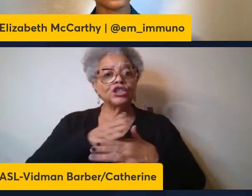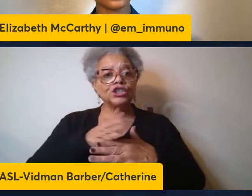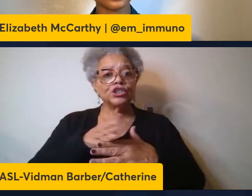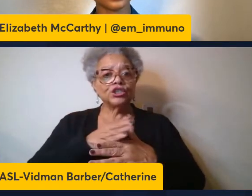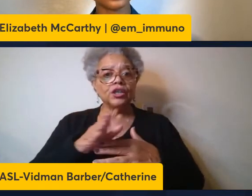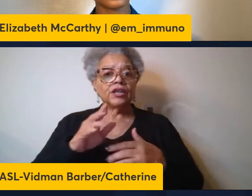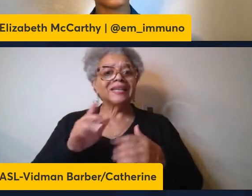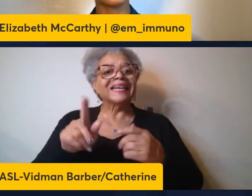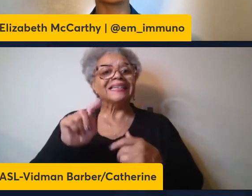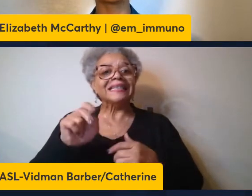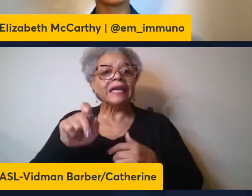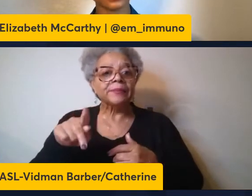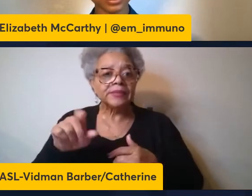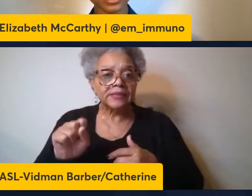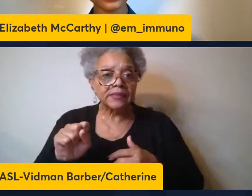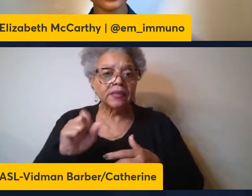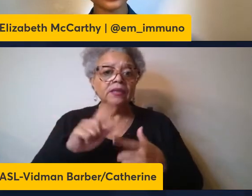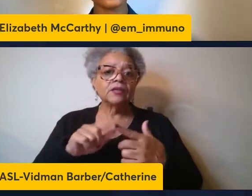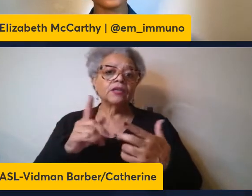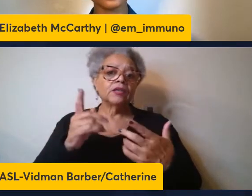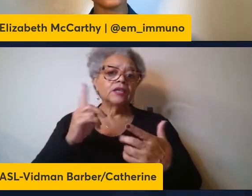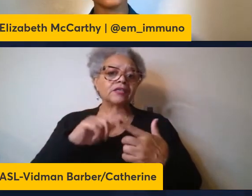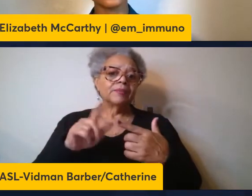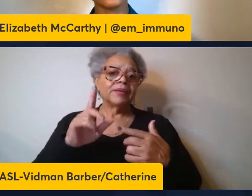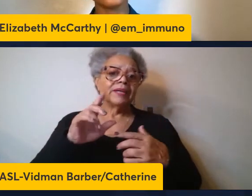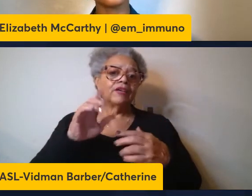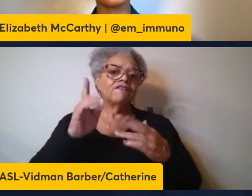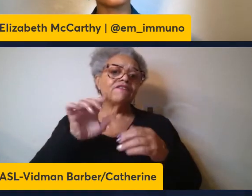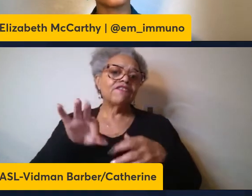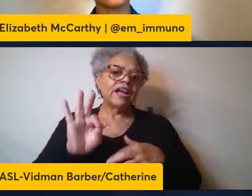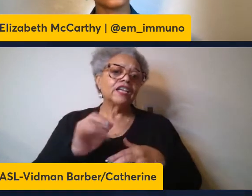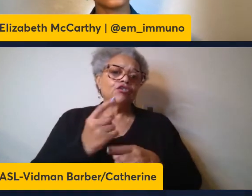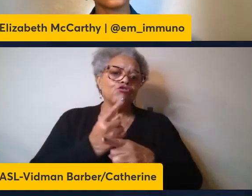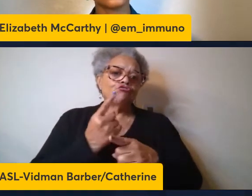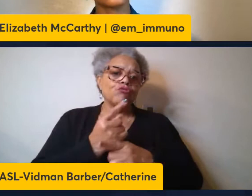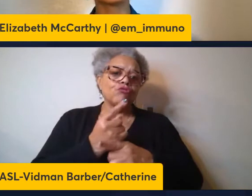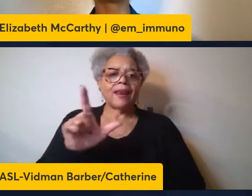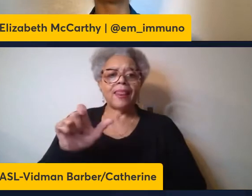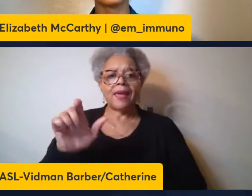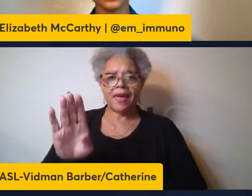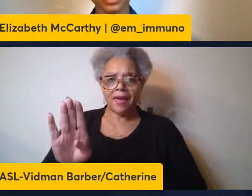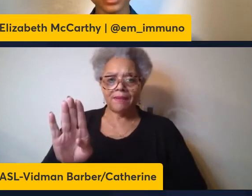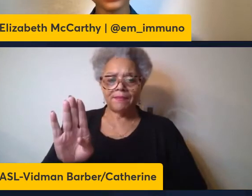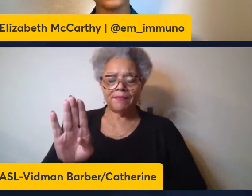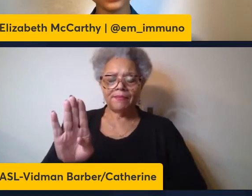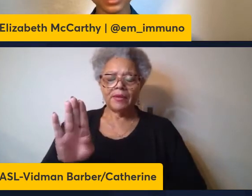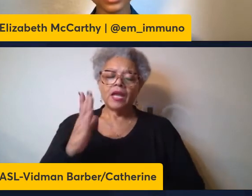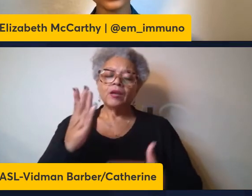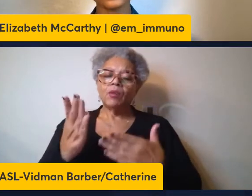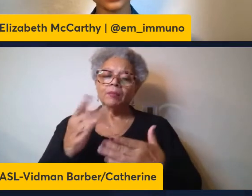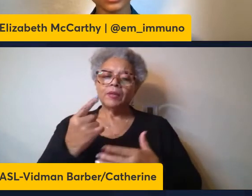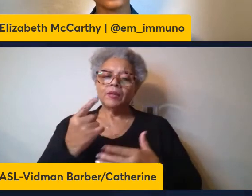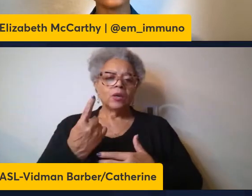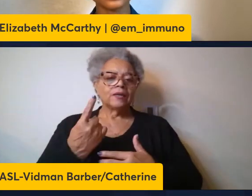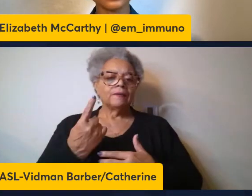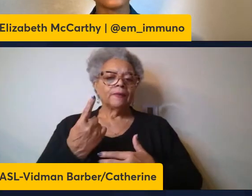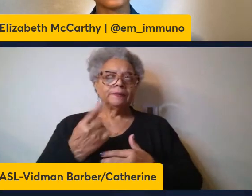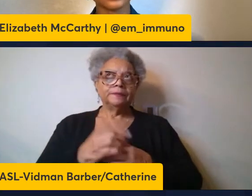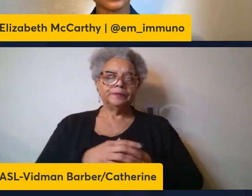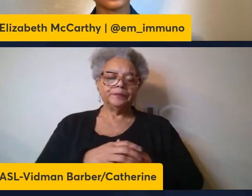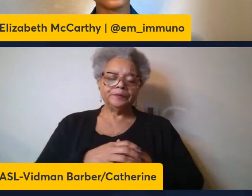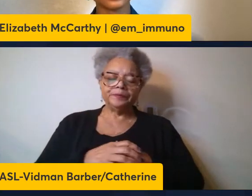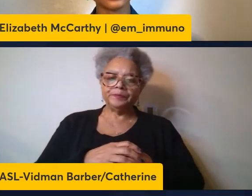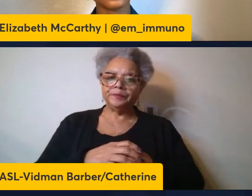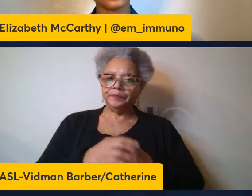to get into data science. I think finding the right lab is probably one of the key